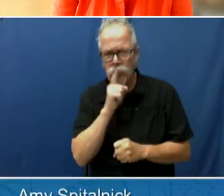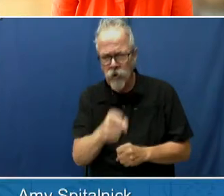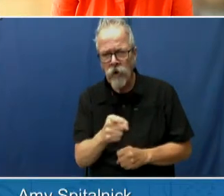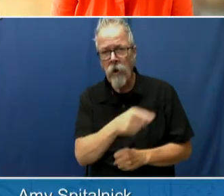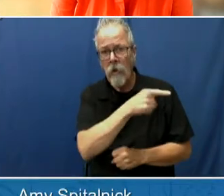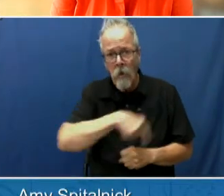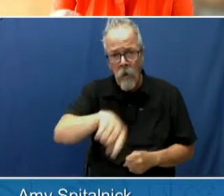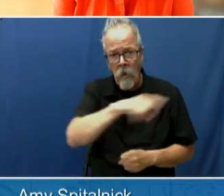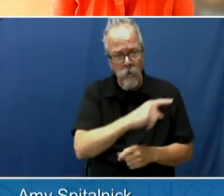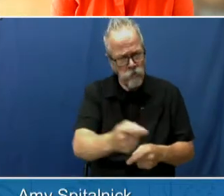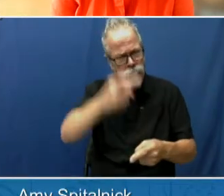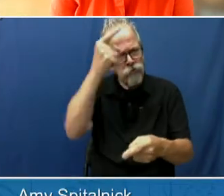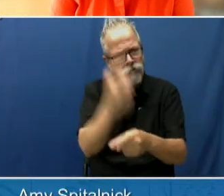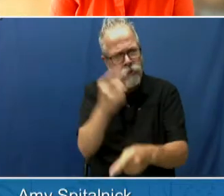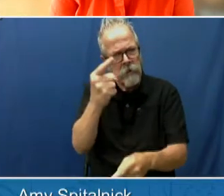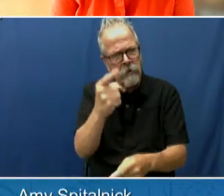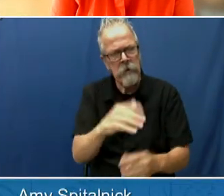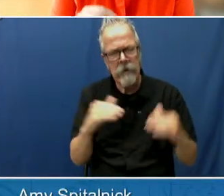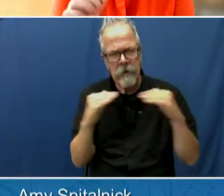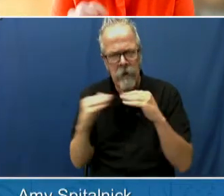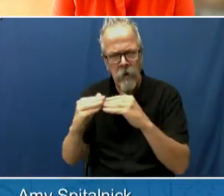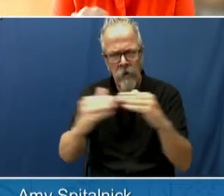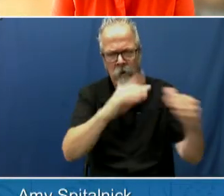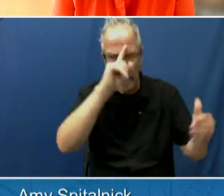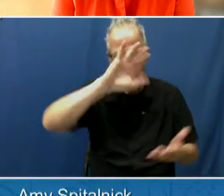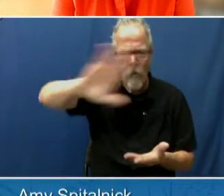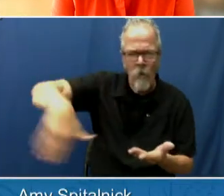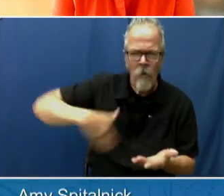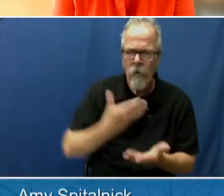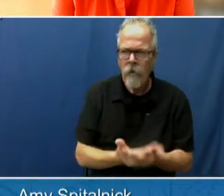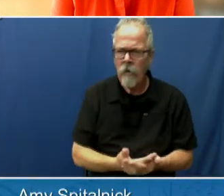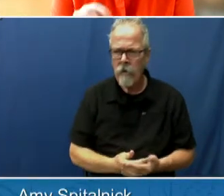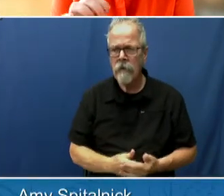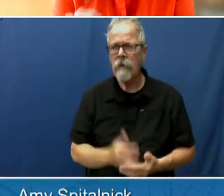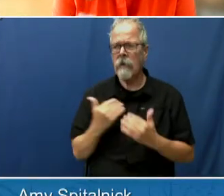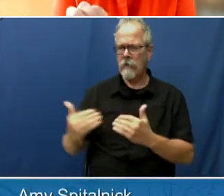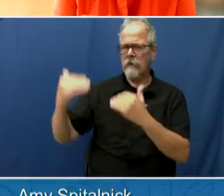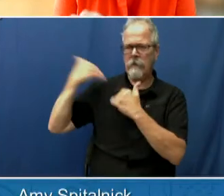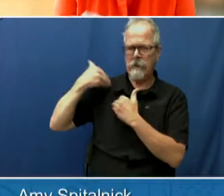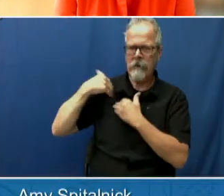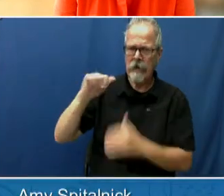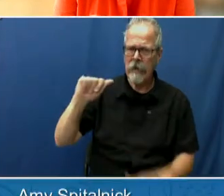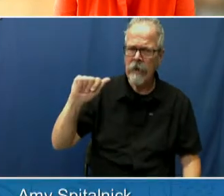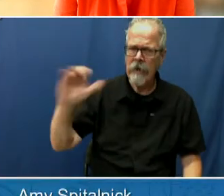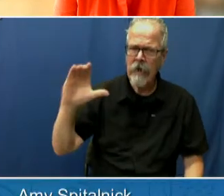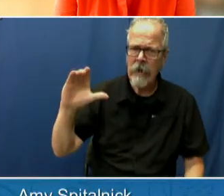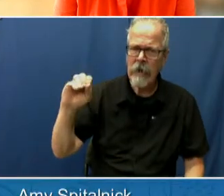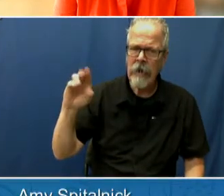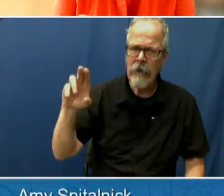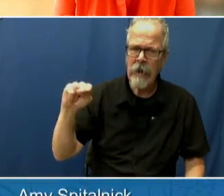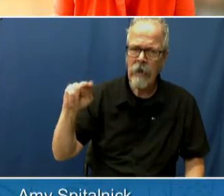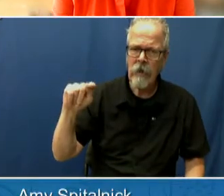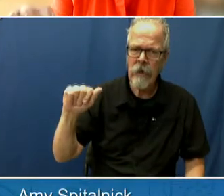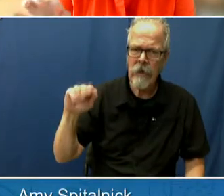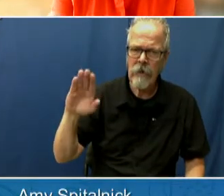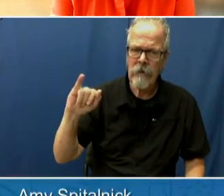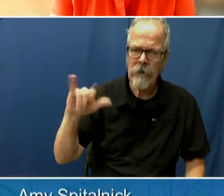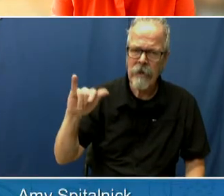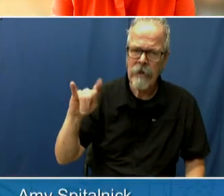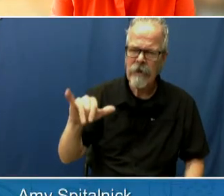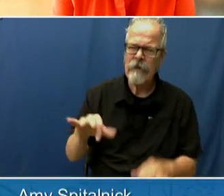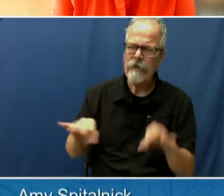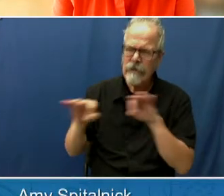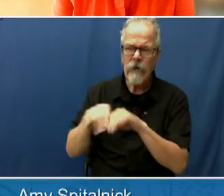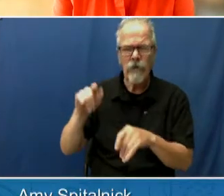everyone. At a time when accountability has been in such short supply, we must use the tools we have to ensure that